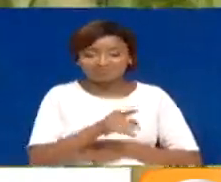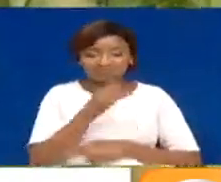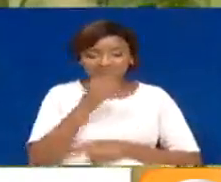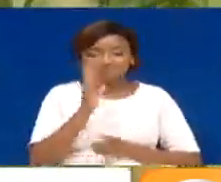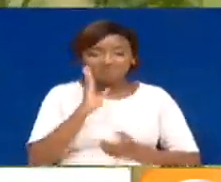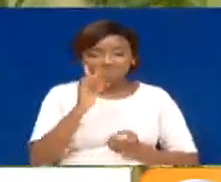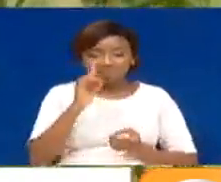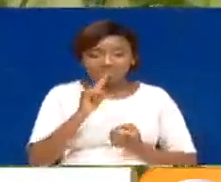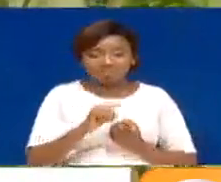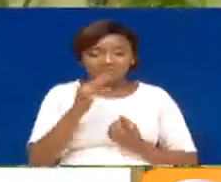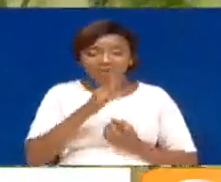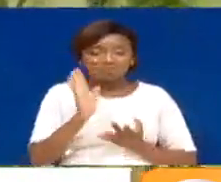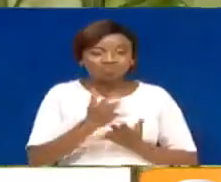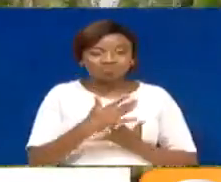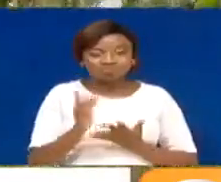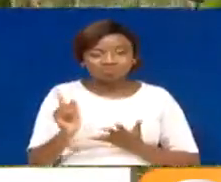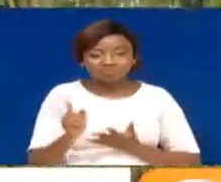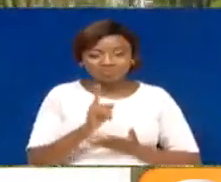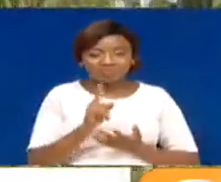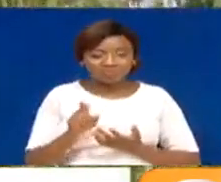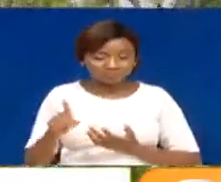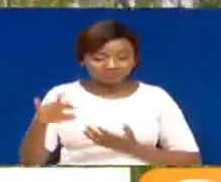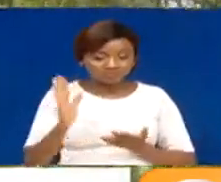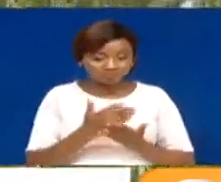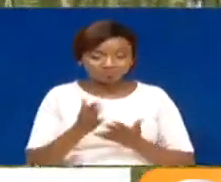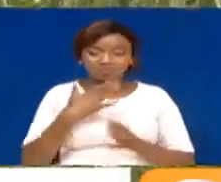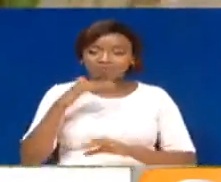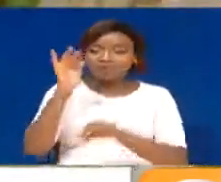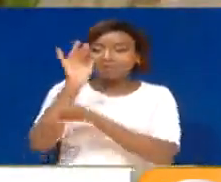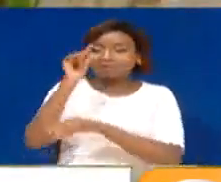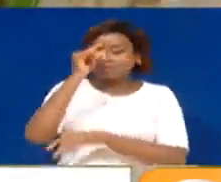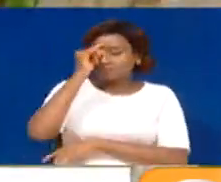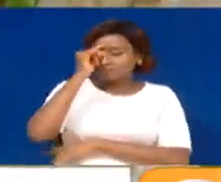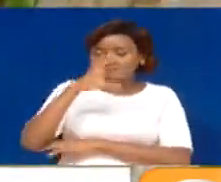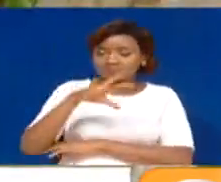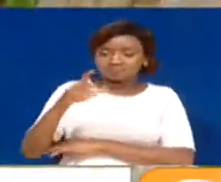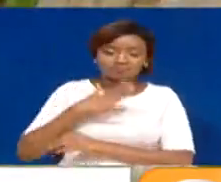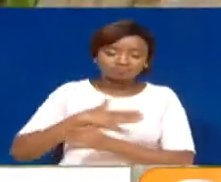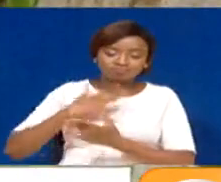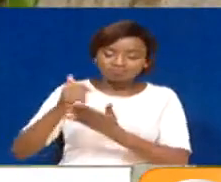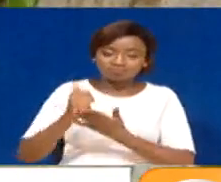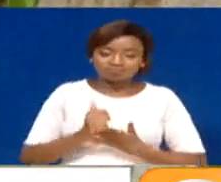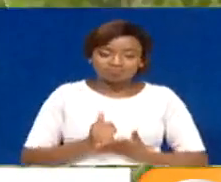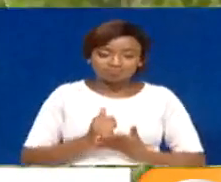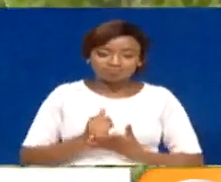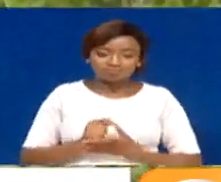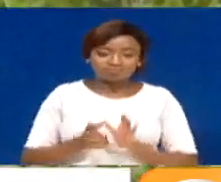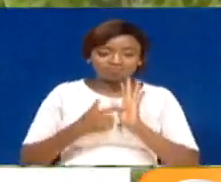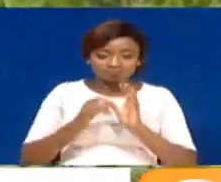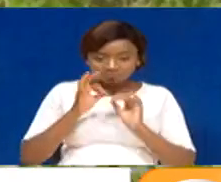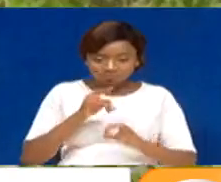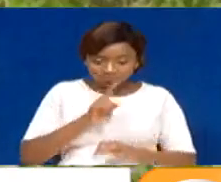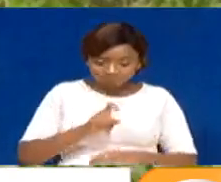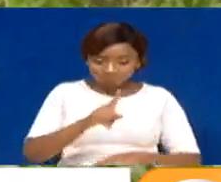residents are now calling on the county government to intervene and offer reprieve and enable them to sustain their livelihoods. Kama hao wadudu